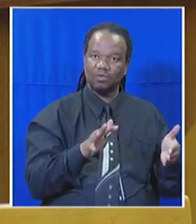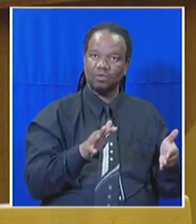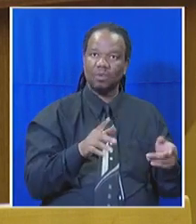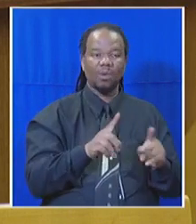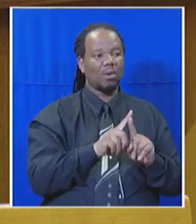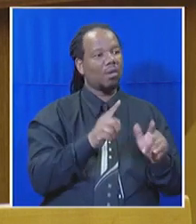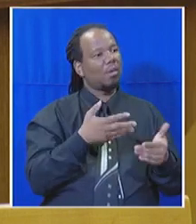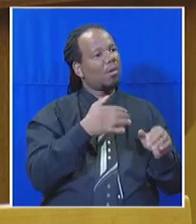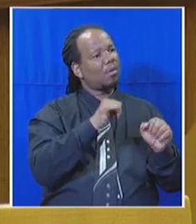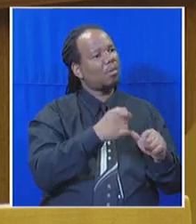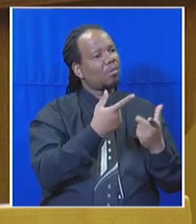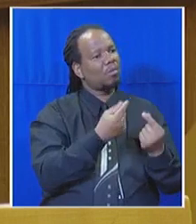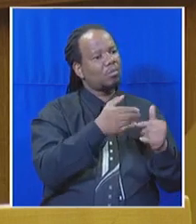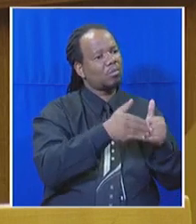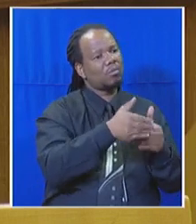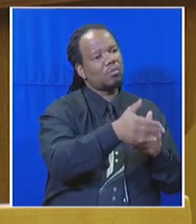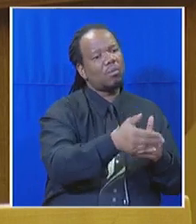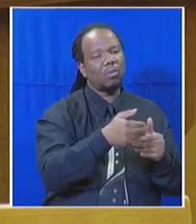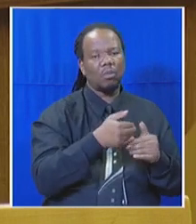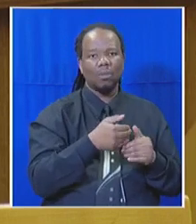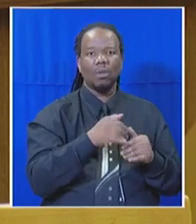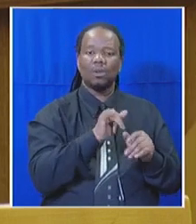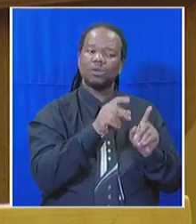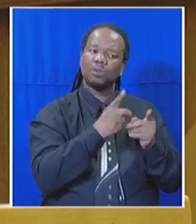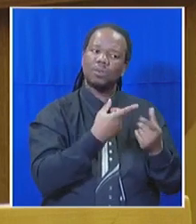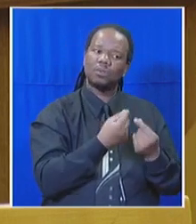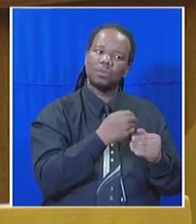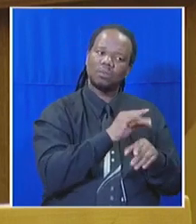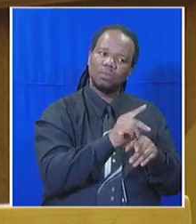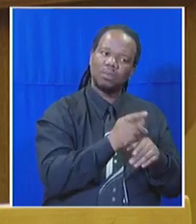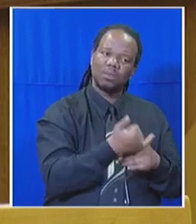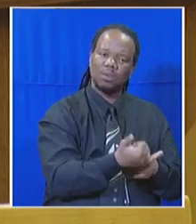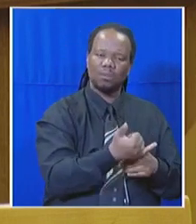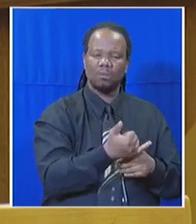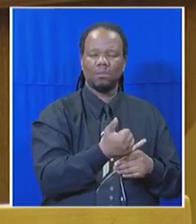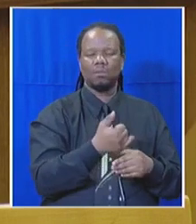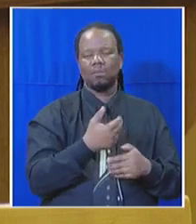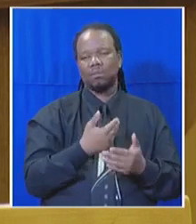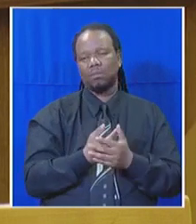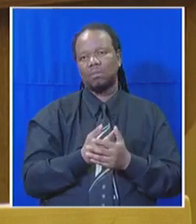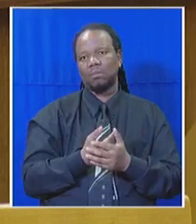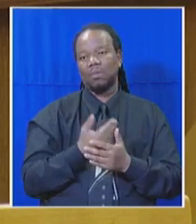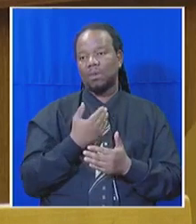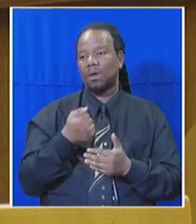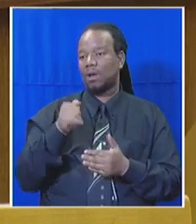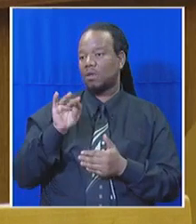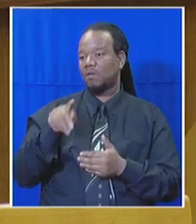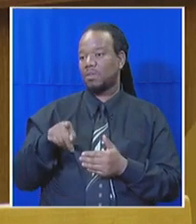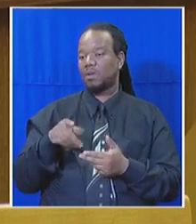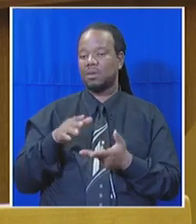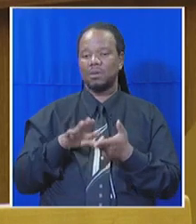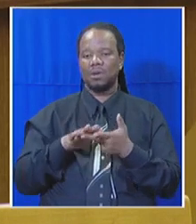way forward, and they are in that process. Thank you very much for IFP and